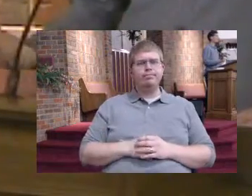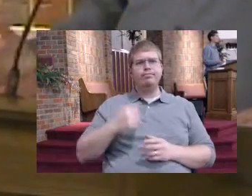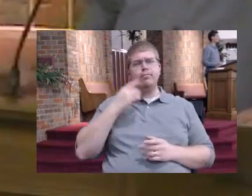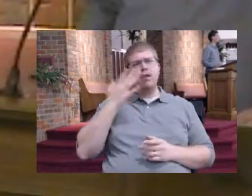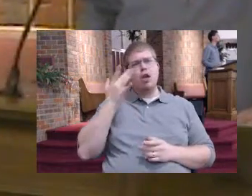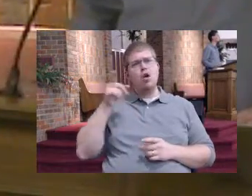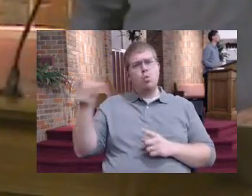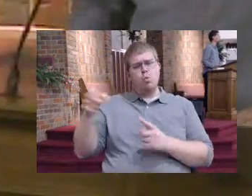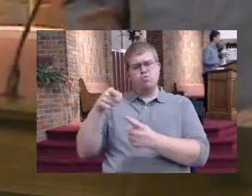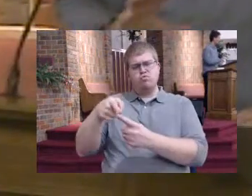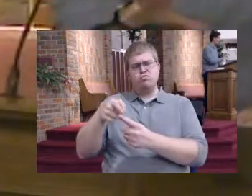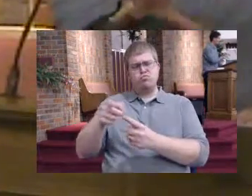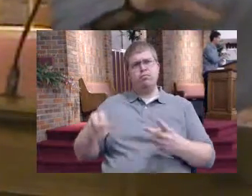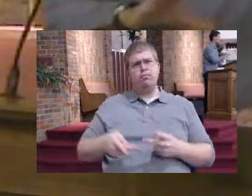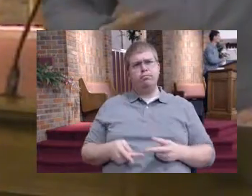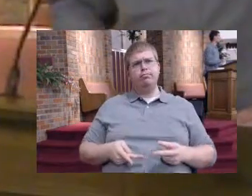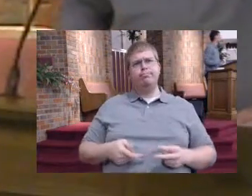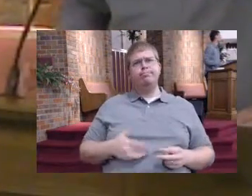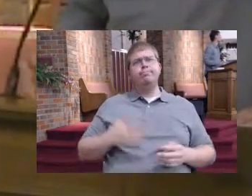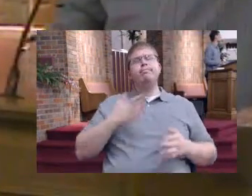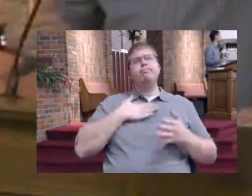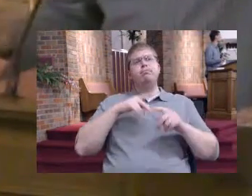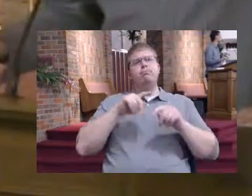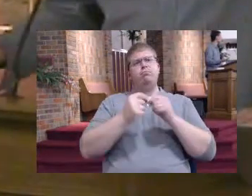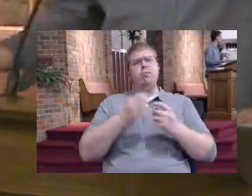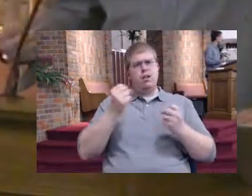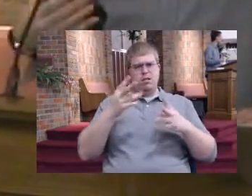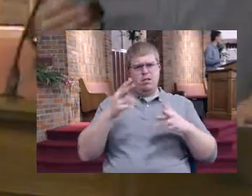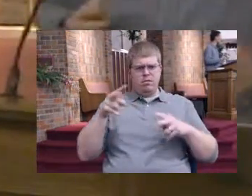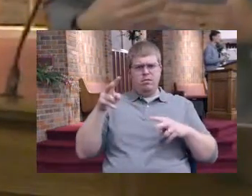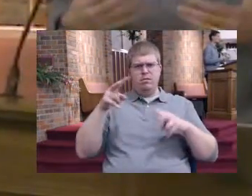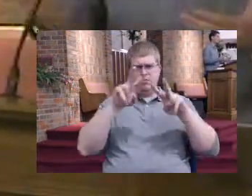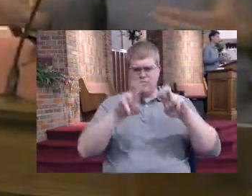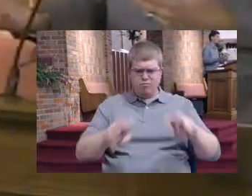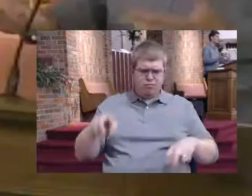the story, we did a lot of research in East Africa, and we chose